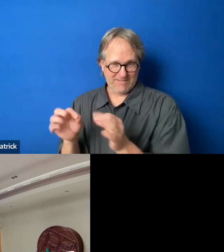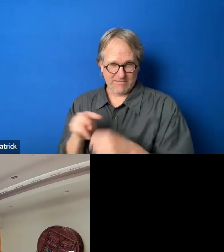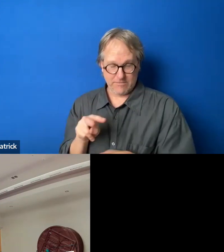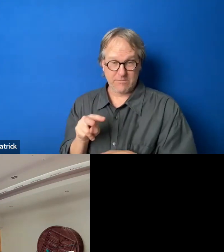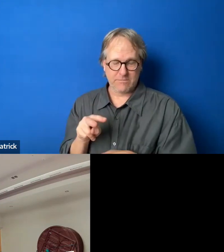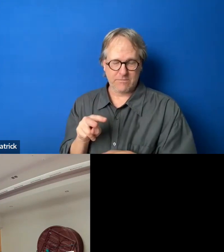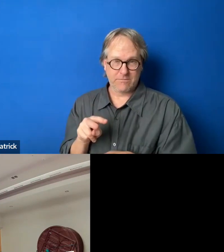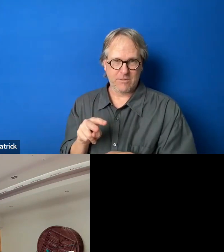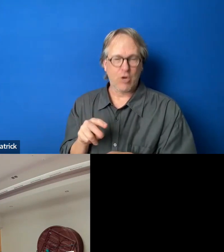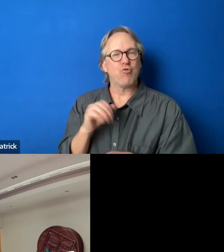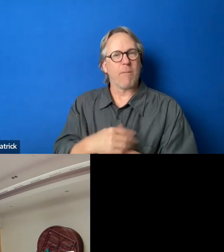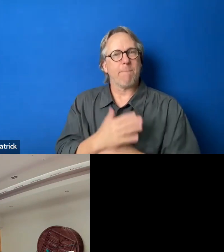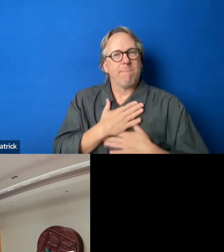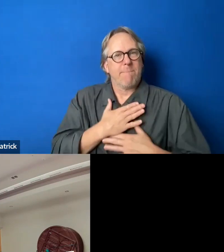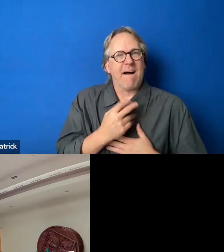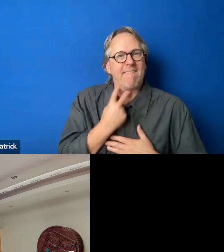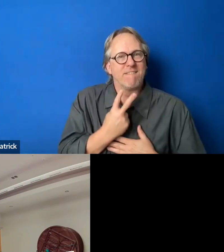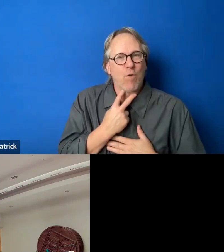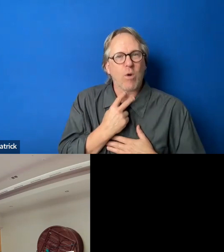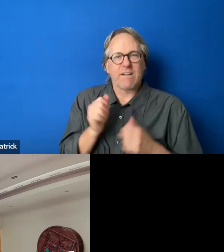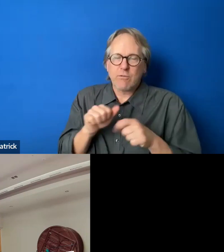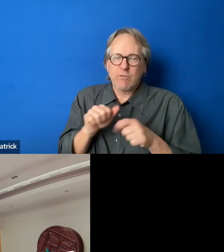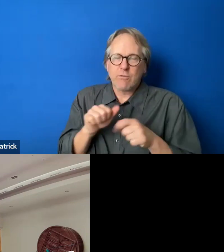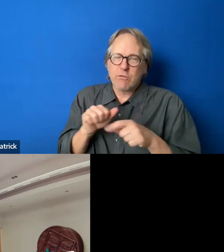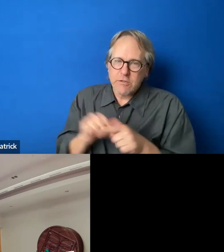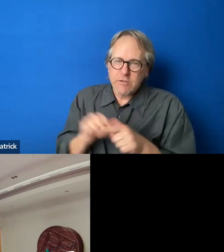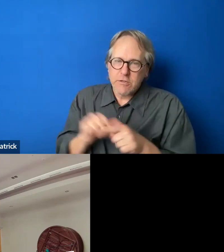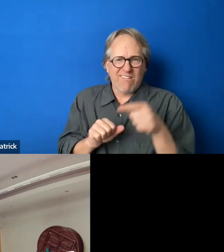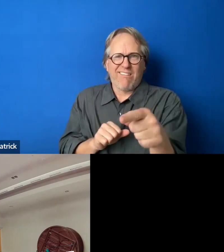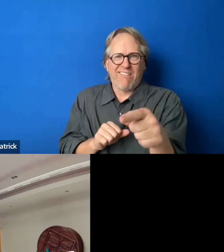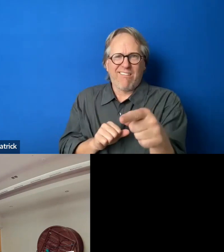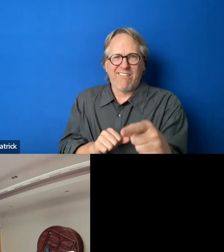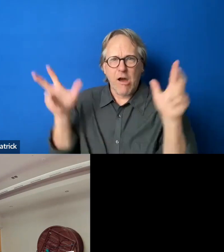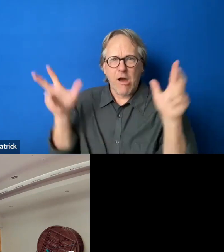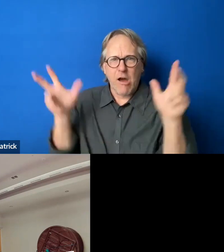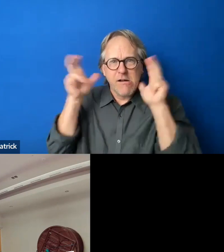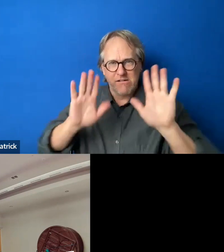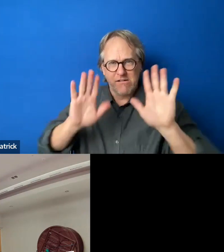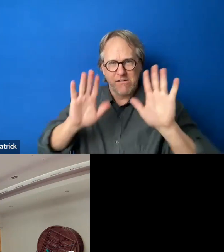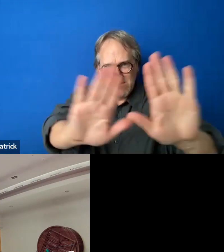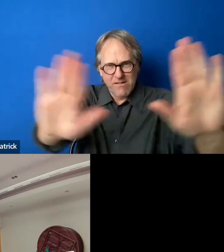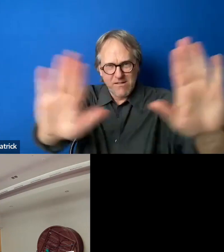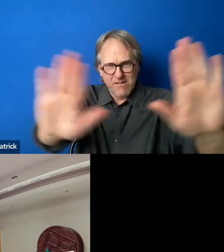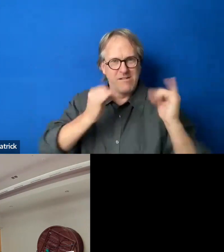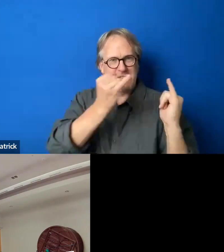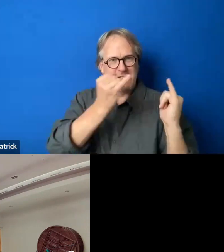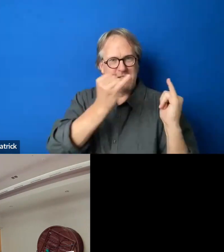you had to train it to your voice. This thing picks up everybody's voice. It's amazing.